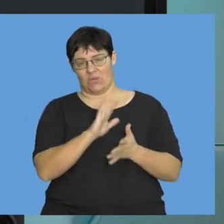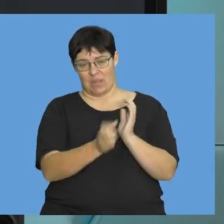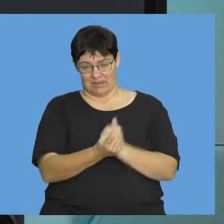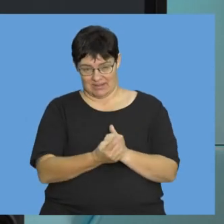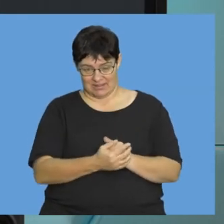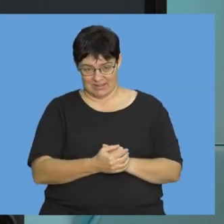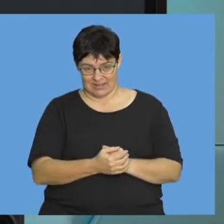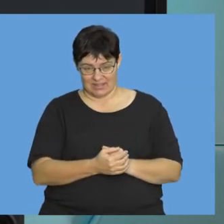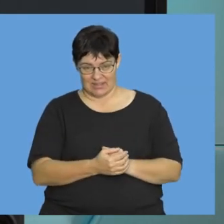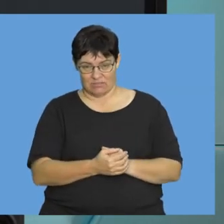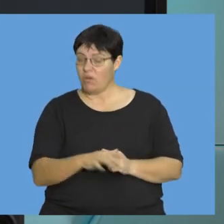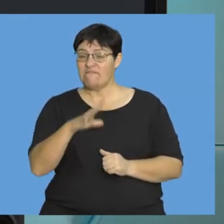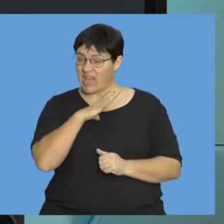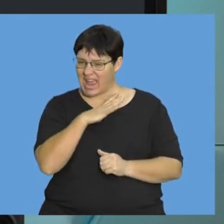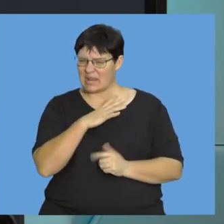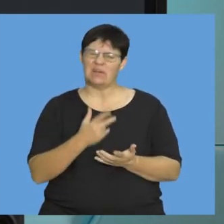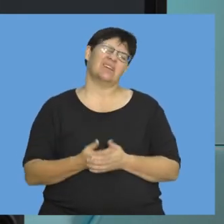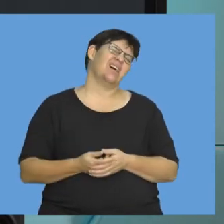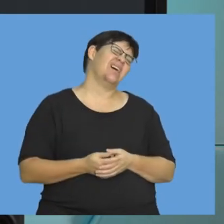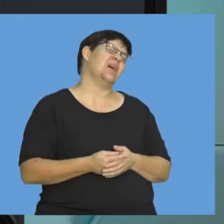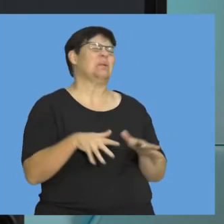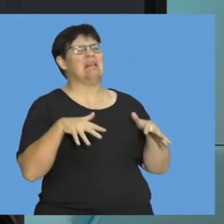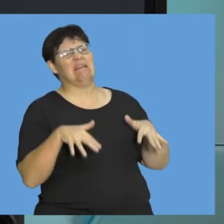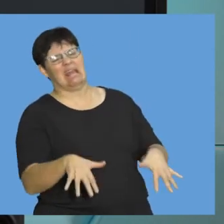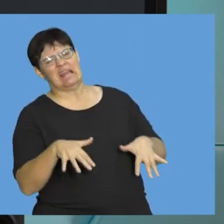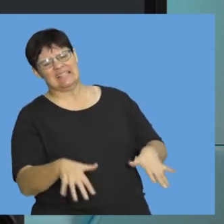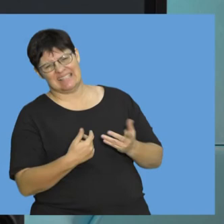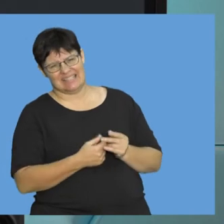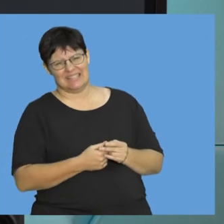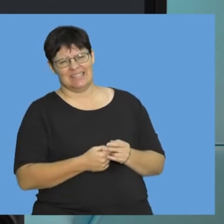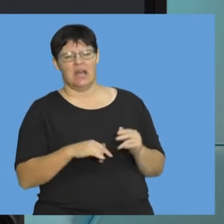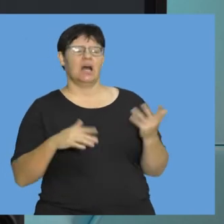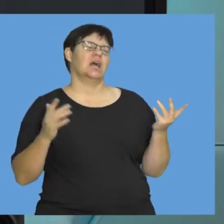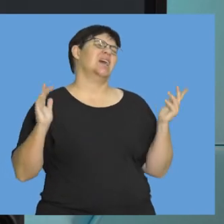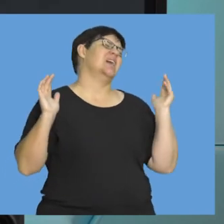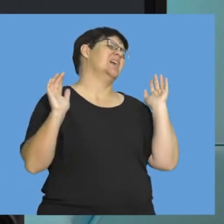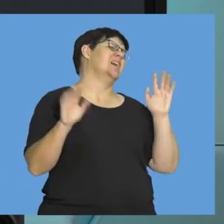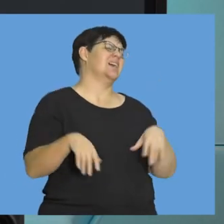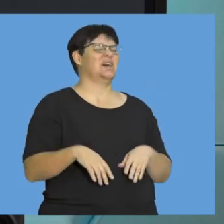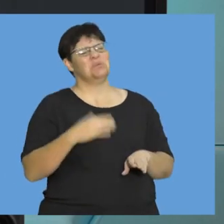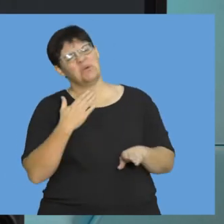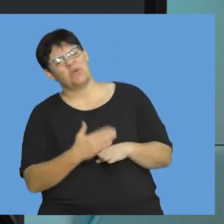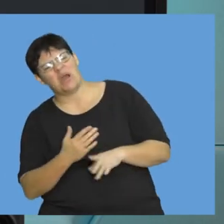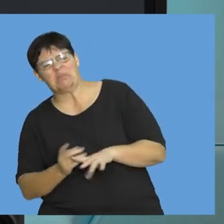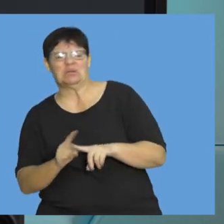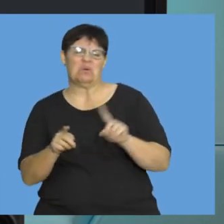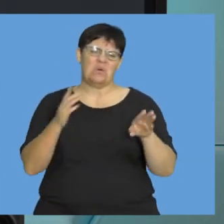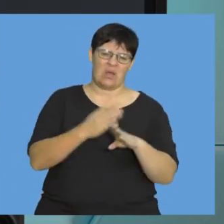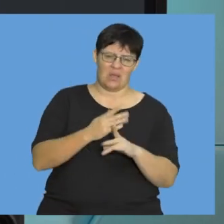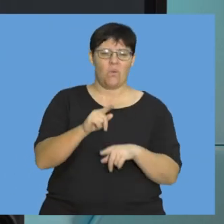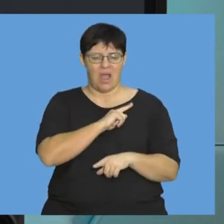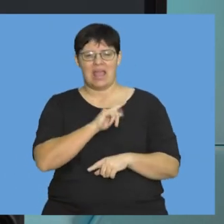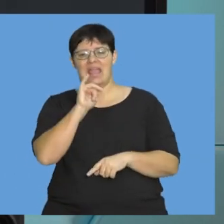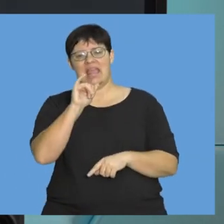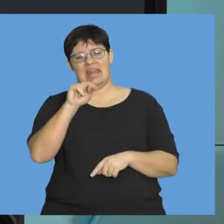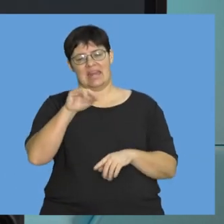right? So that's exactly what happens here. You're fine, but you're like, oh, you're a little bit lazy. You kind of like working. You kind of like